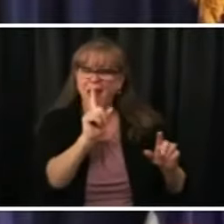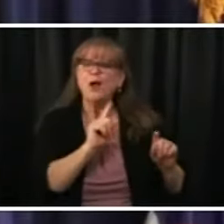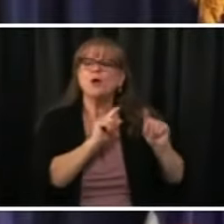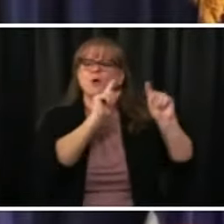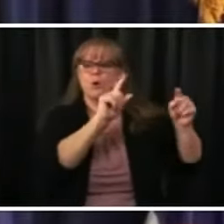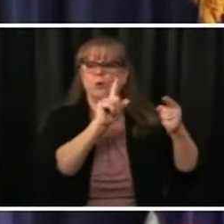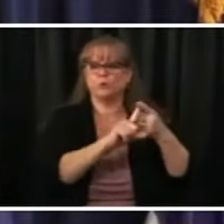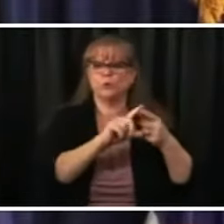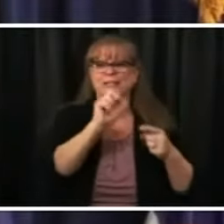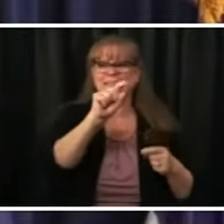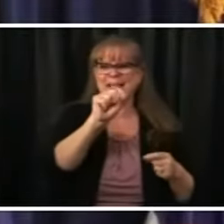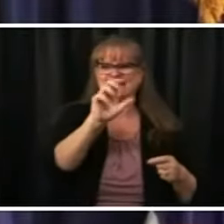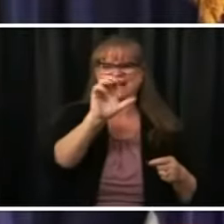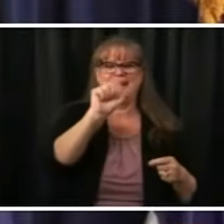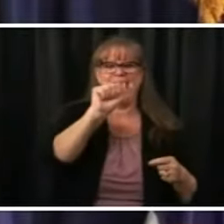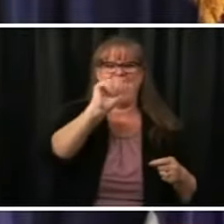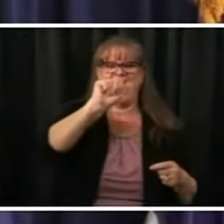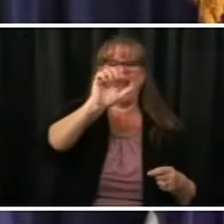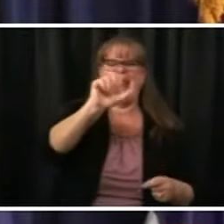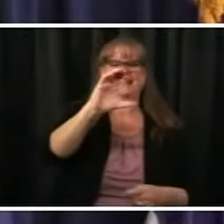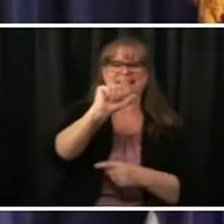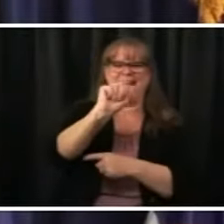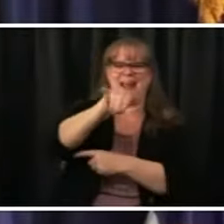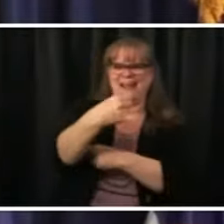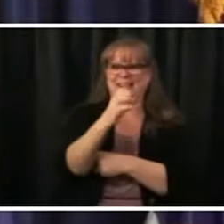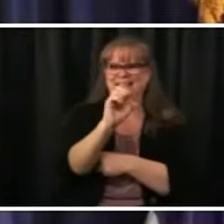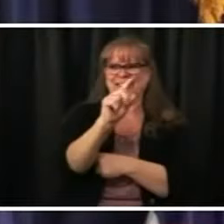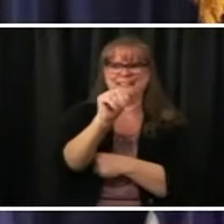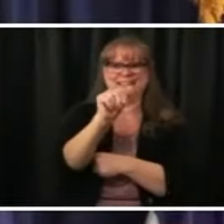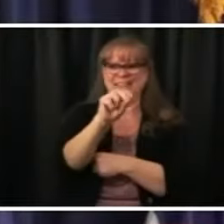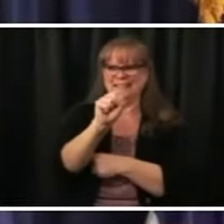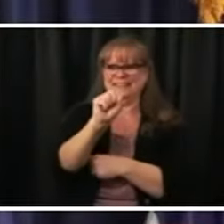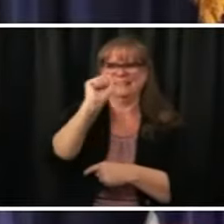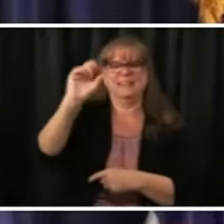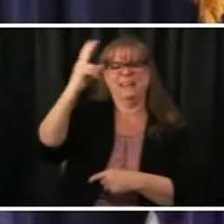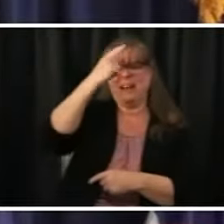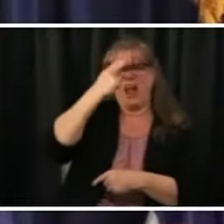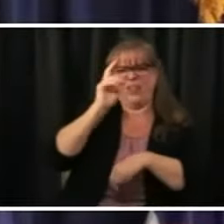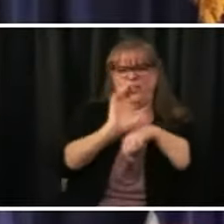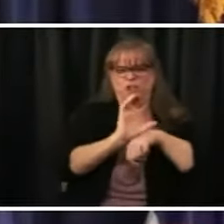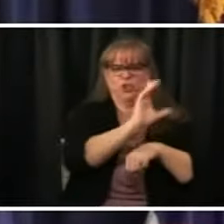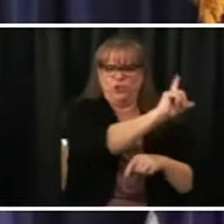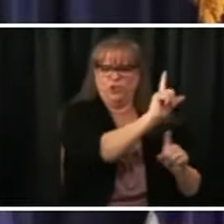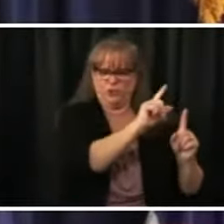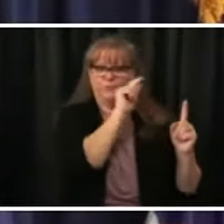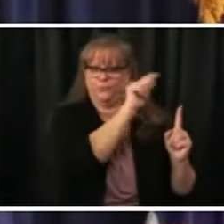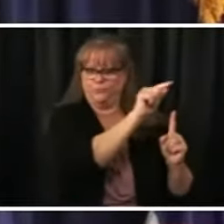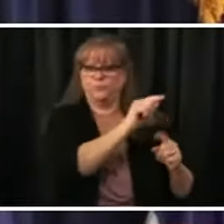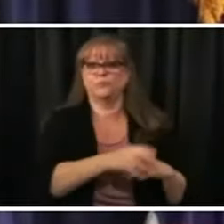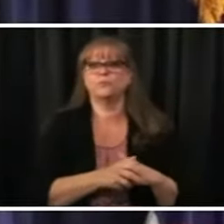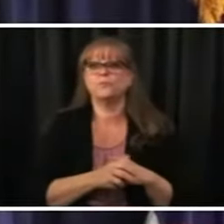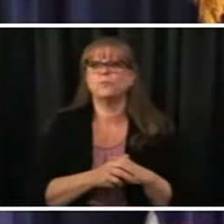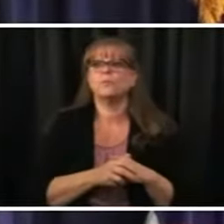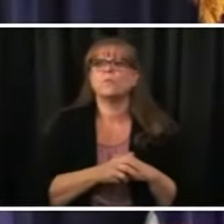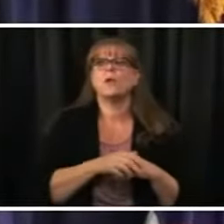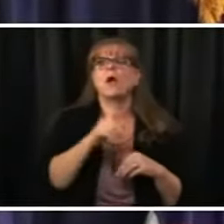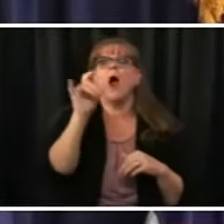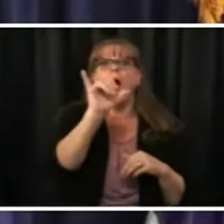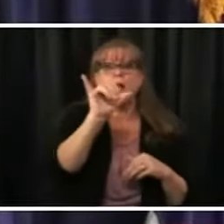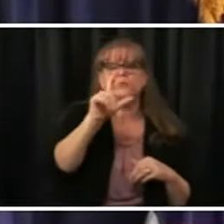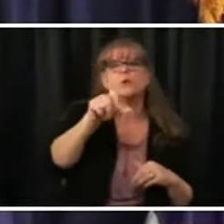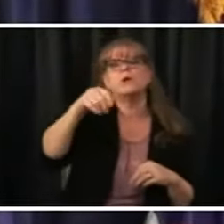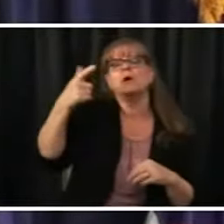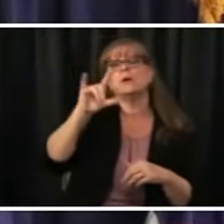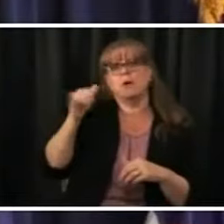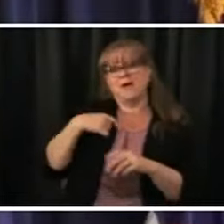at Servicios de la Raza. I had also stopped by that site at a different weekend as well. They're both joining us